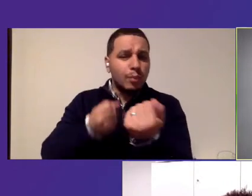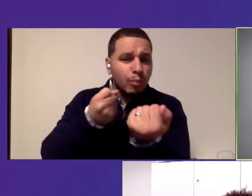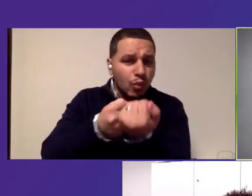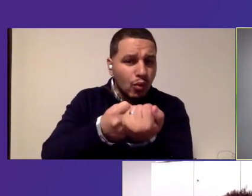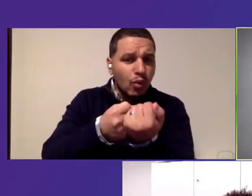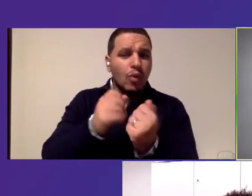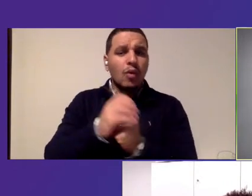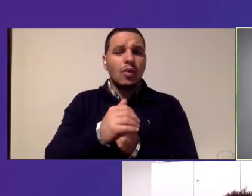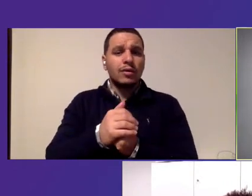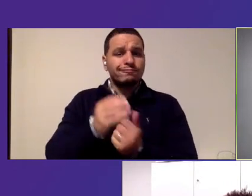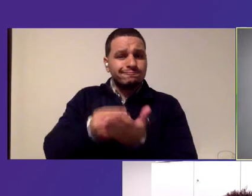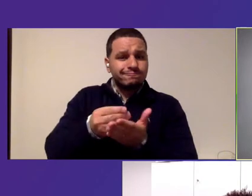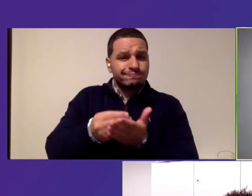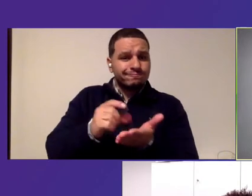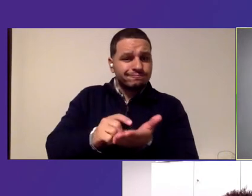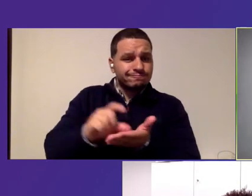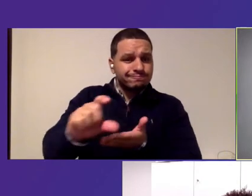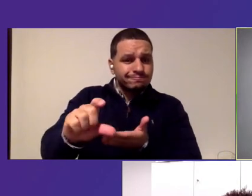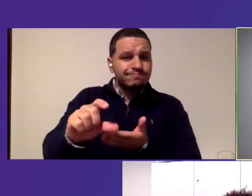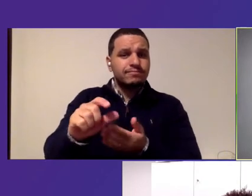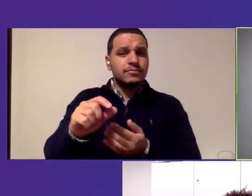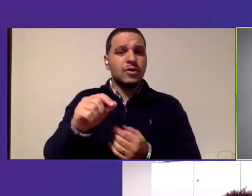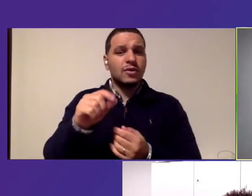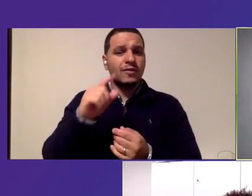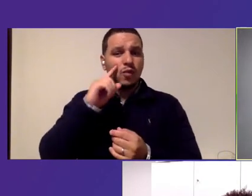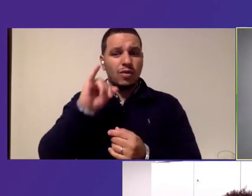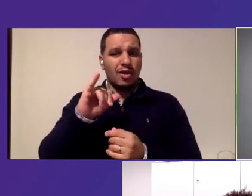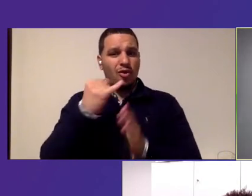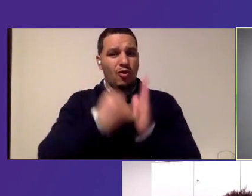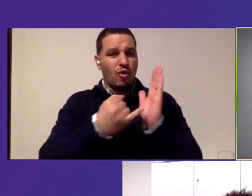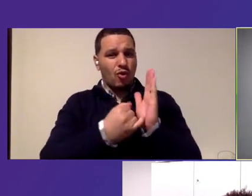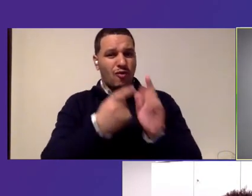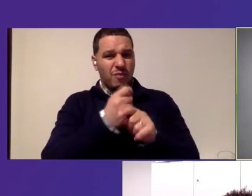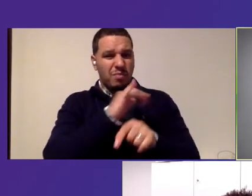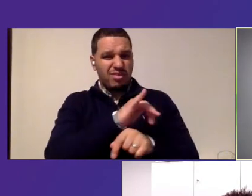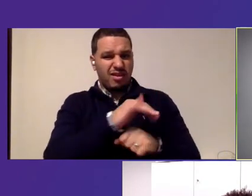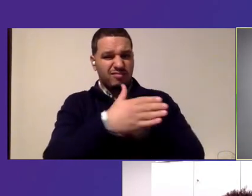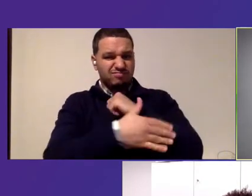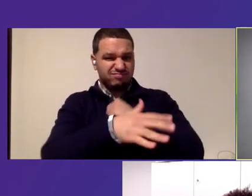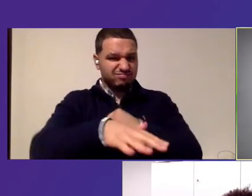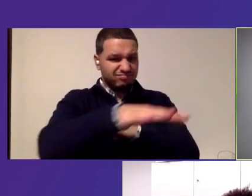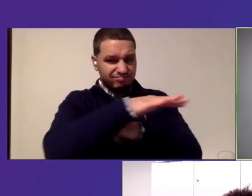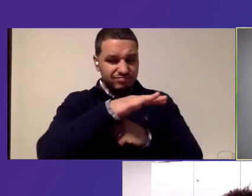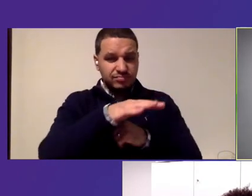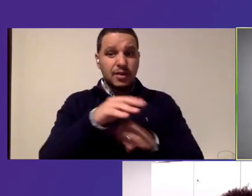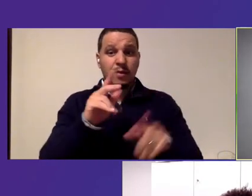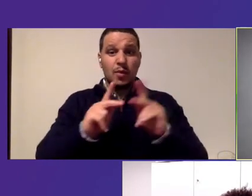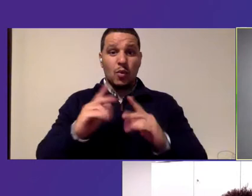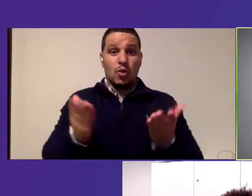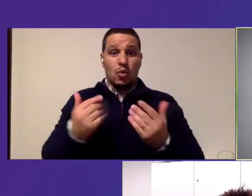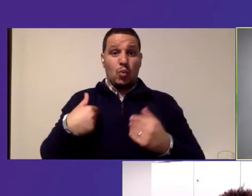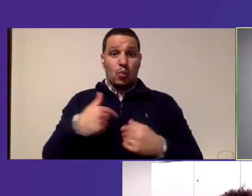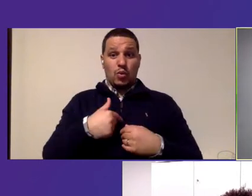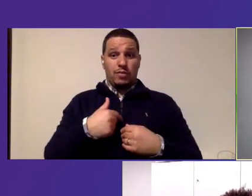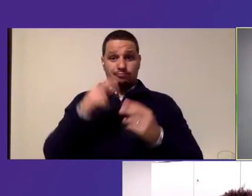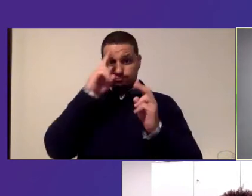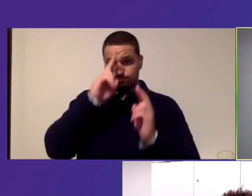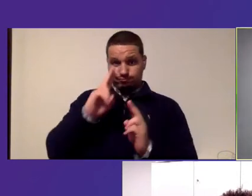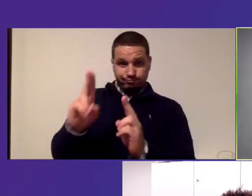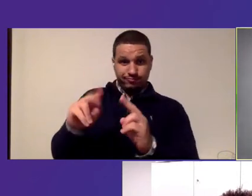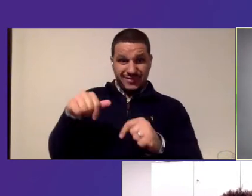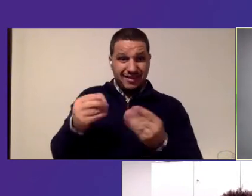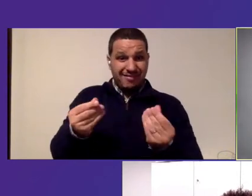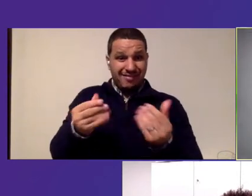make financial contributions to the very Lenape artists and the people who we are here to honor. This land